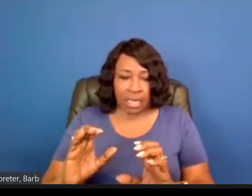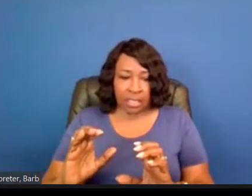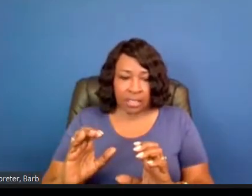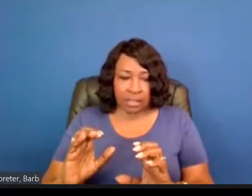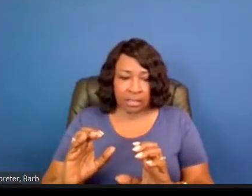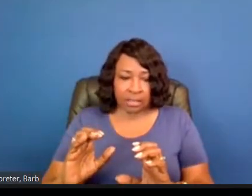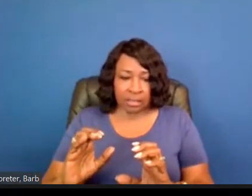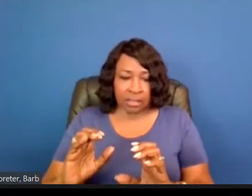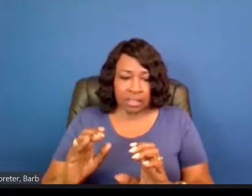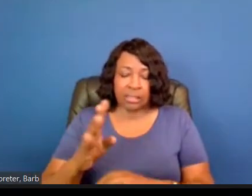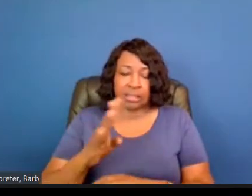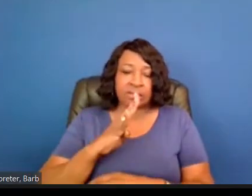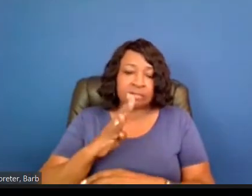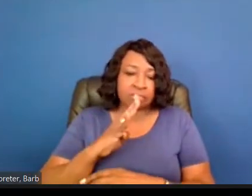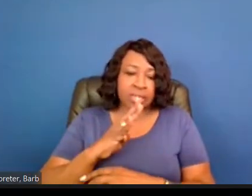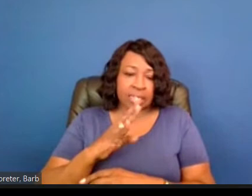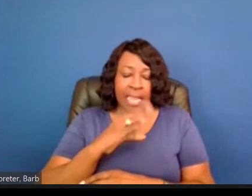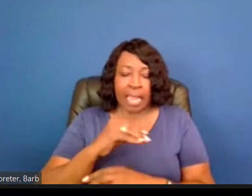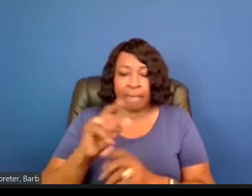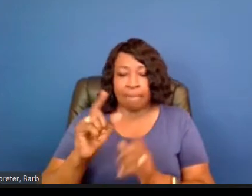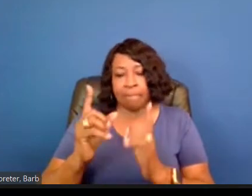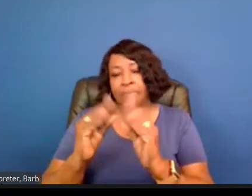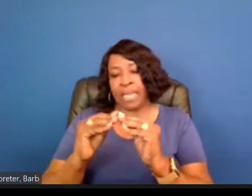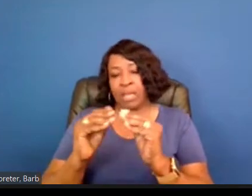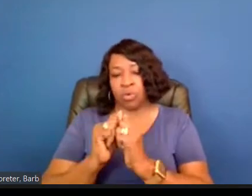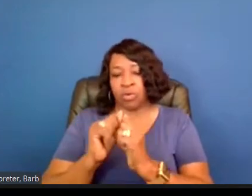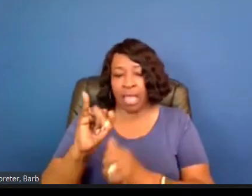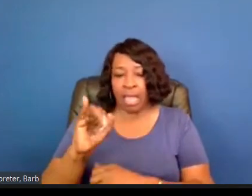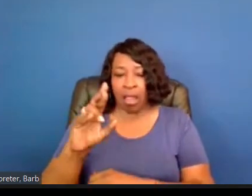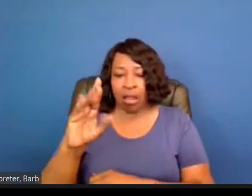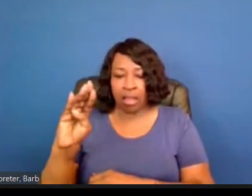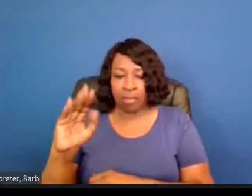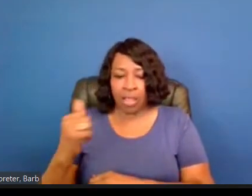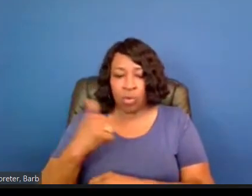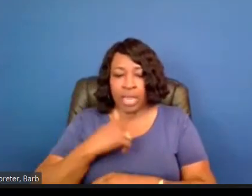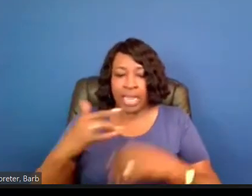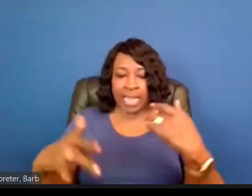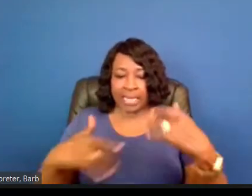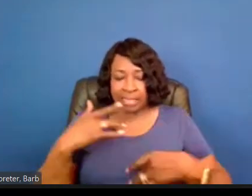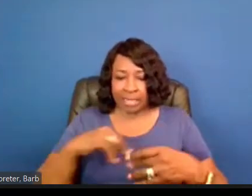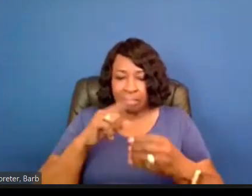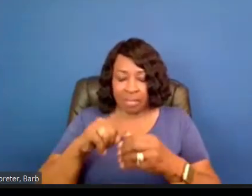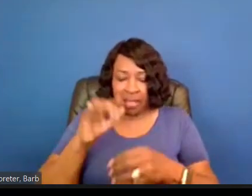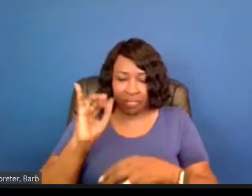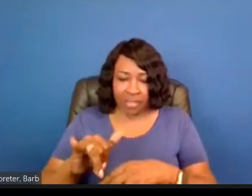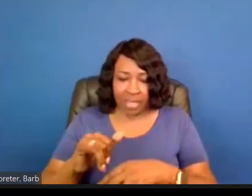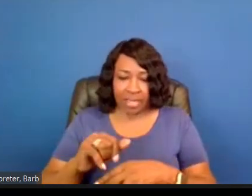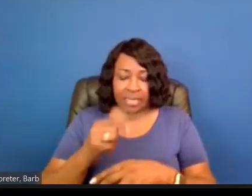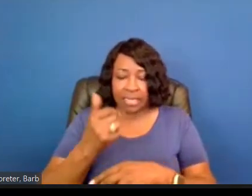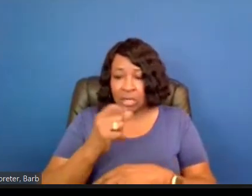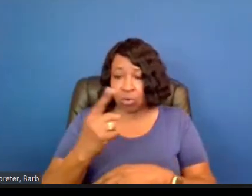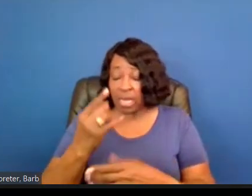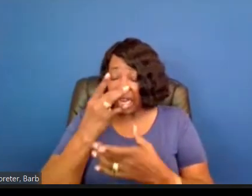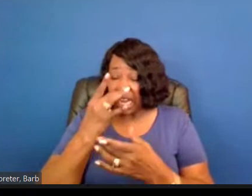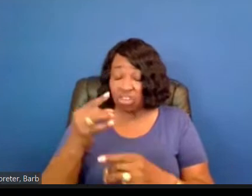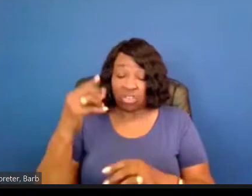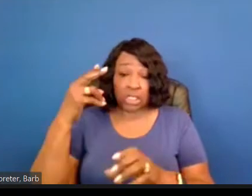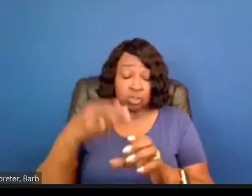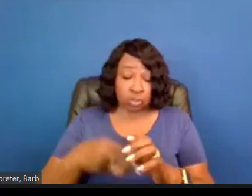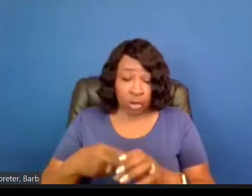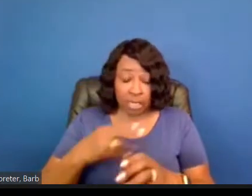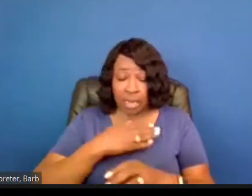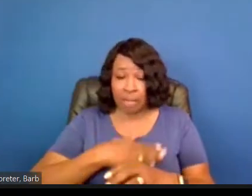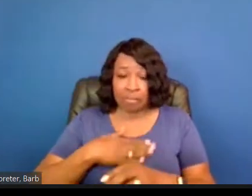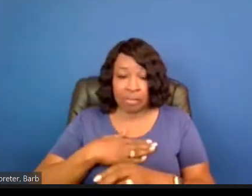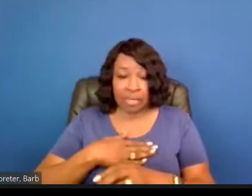a chance to speak and meet with Irma. So we're very excited about that. If anyone is interested in joining,